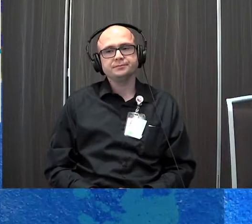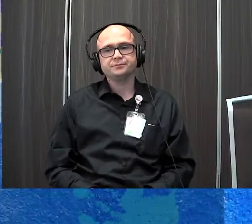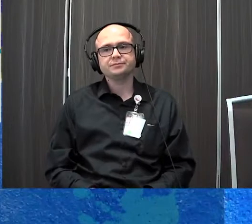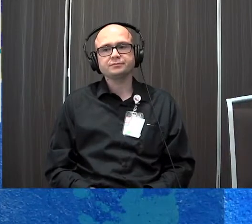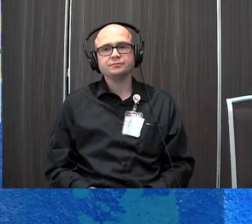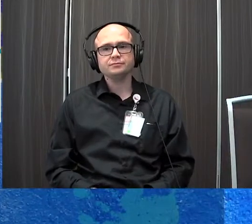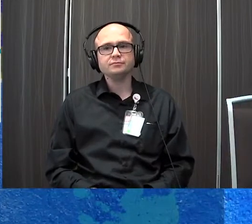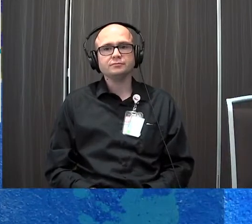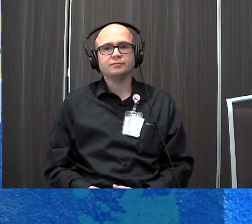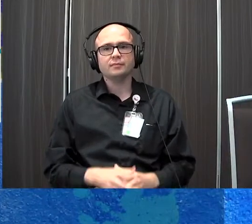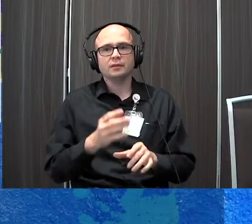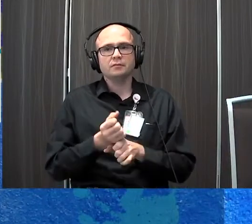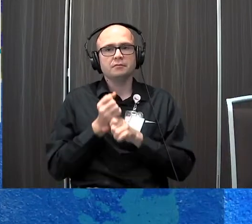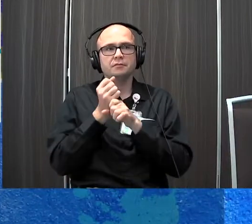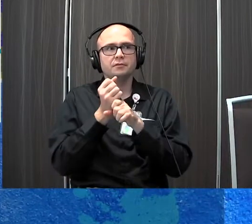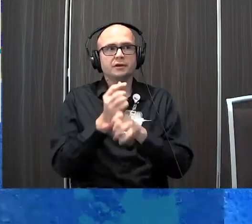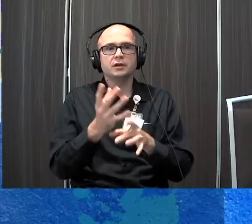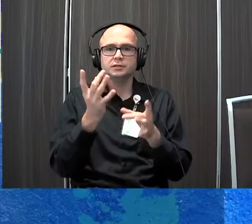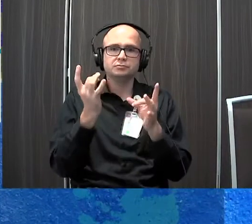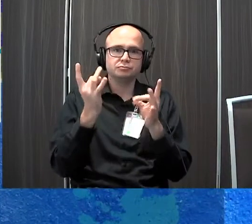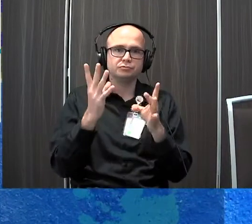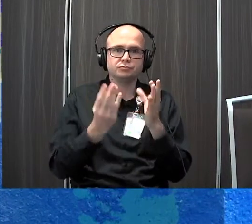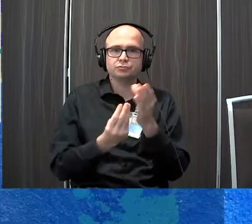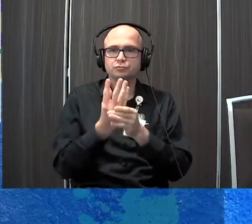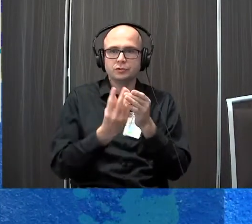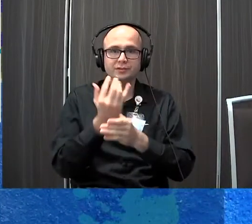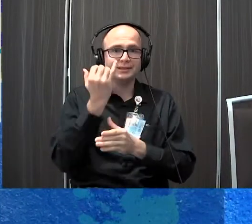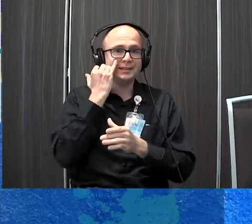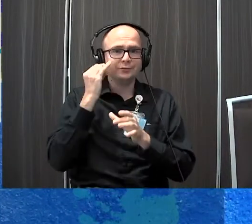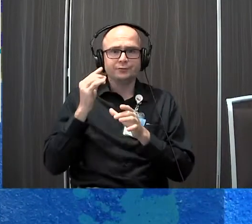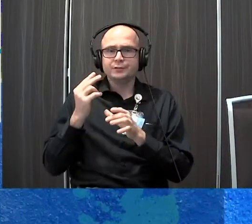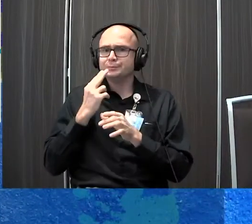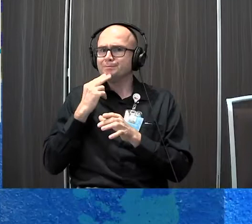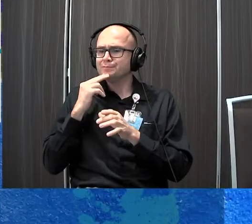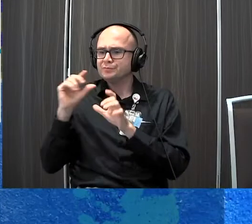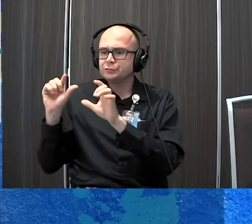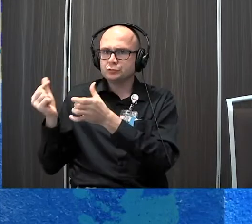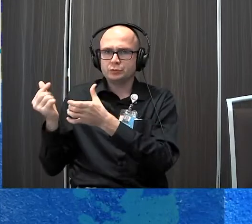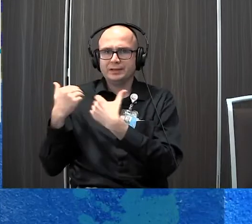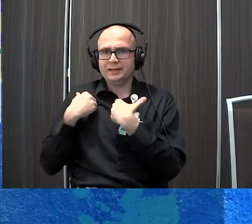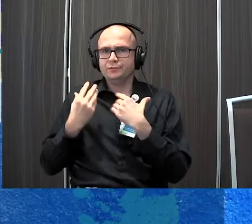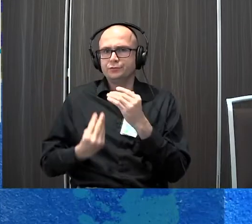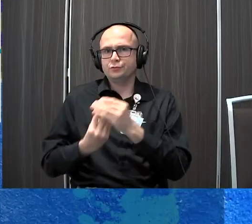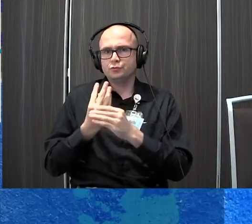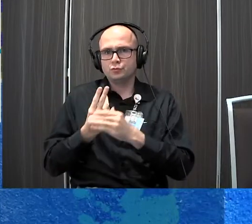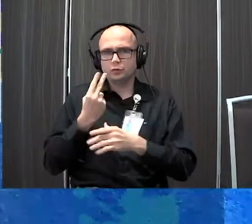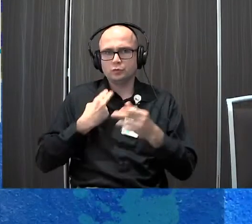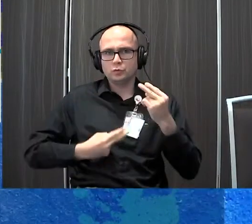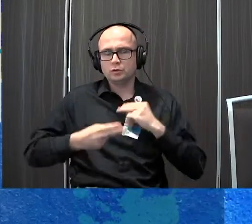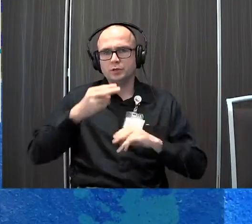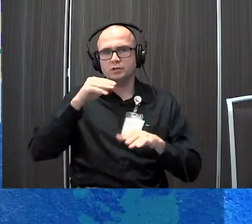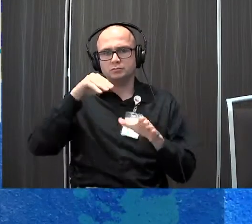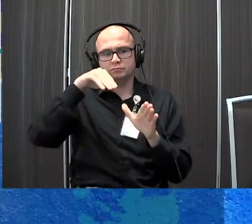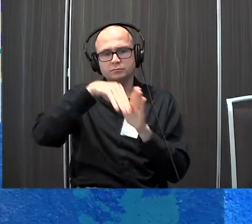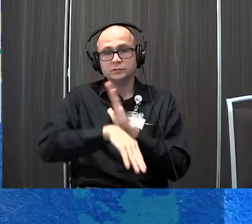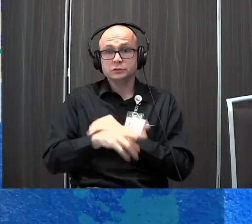So what are the causes of poor growth in charge, if only the minority have growth hormone deficiency? So you can